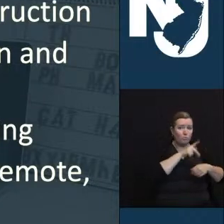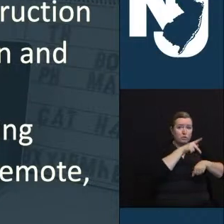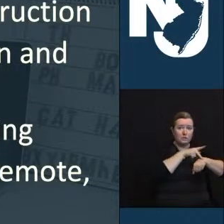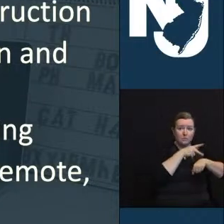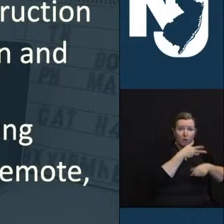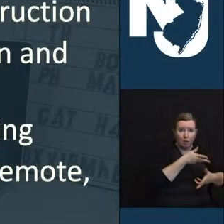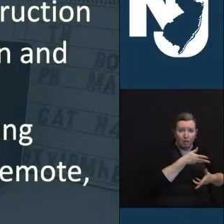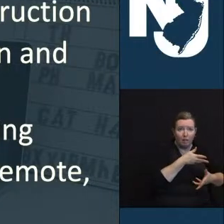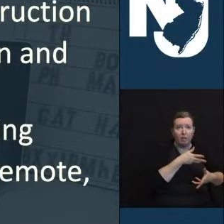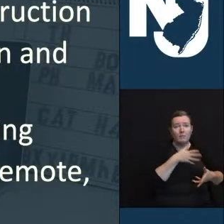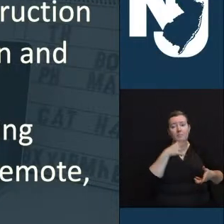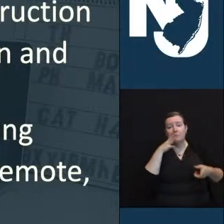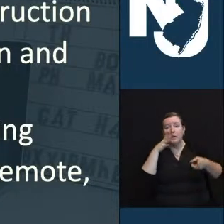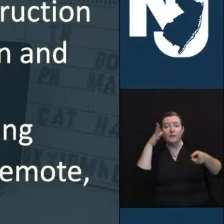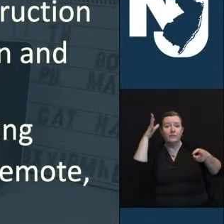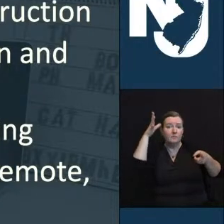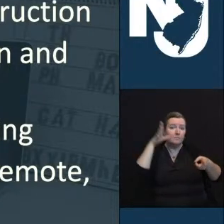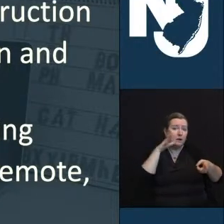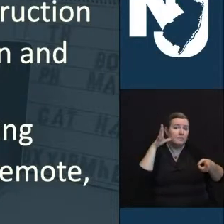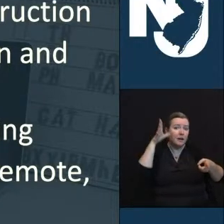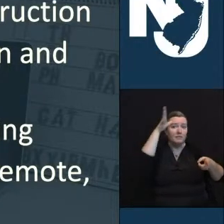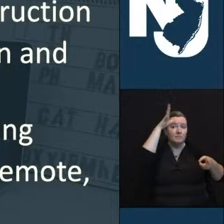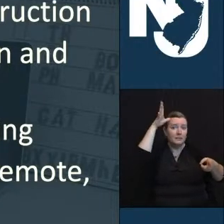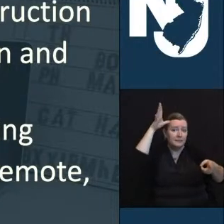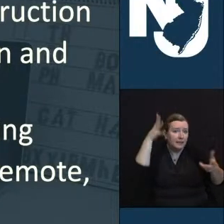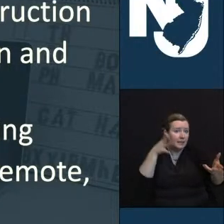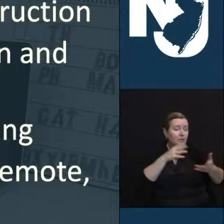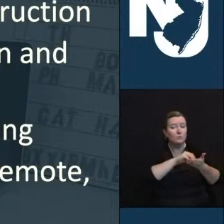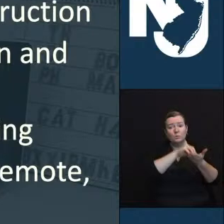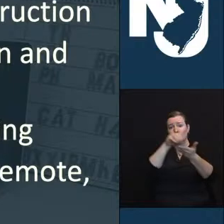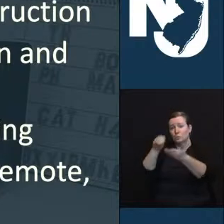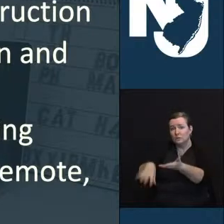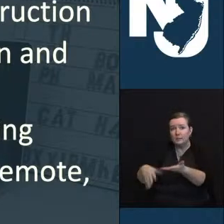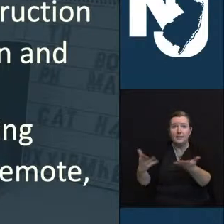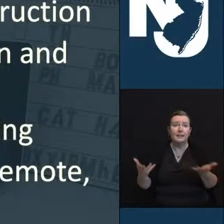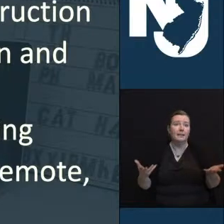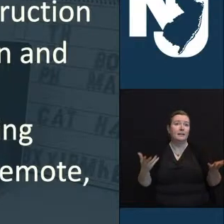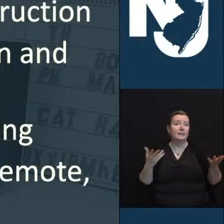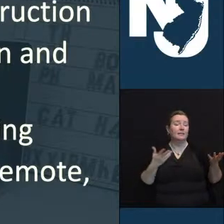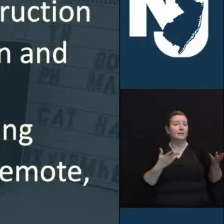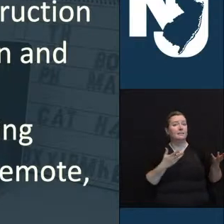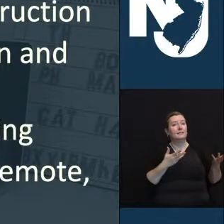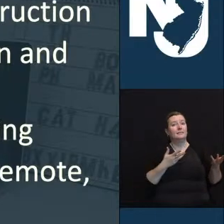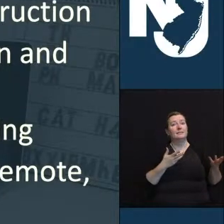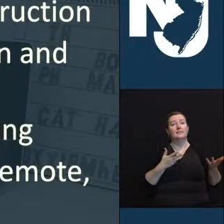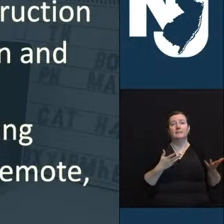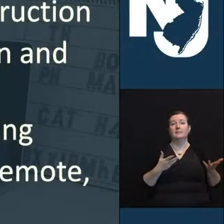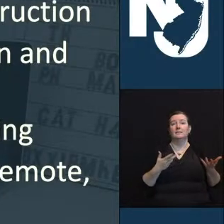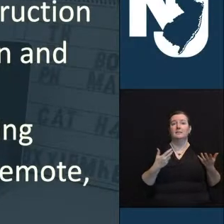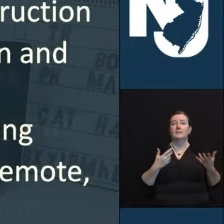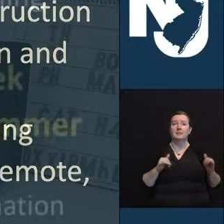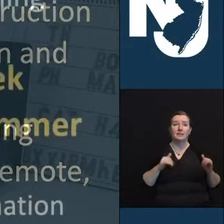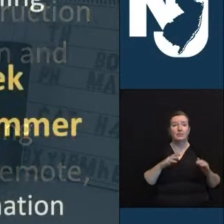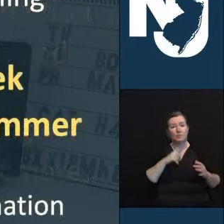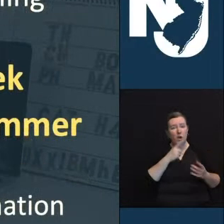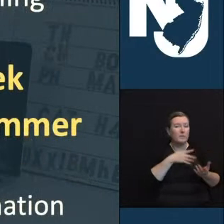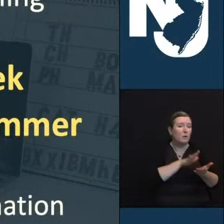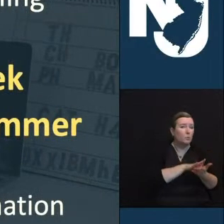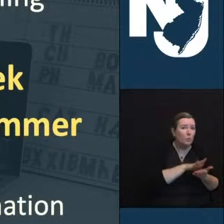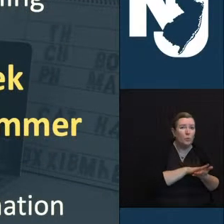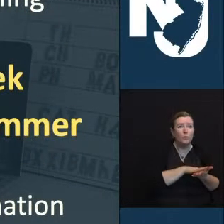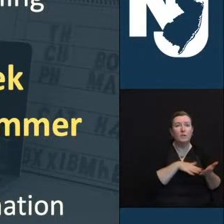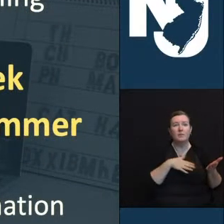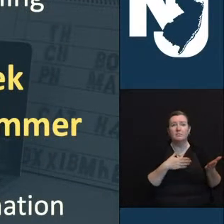our extraordinary students. Now, staying within schools, but switching gears. For those schools that remain